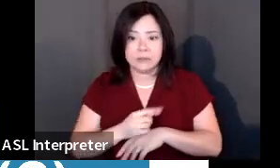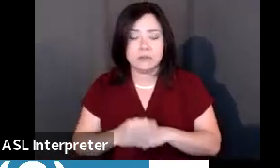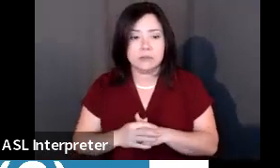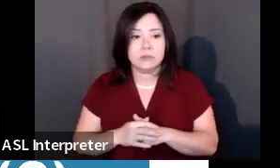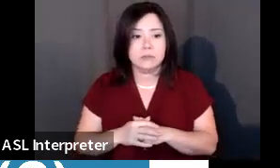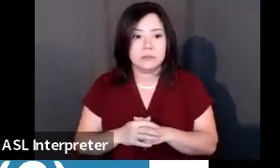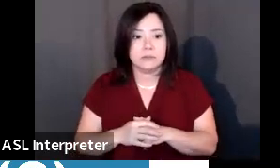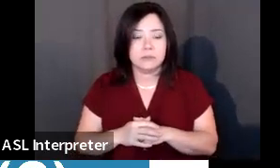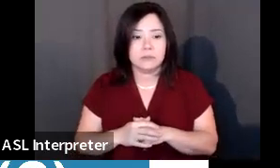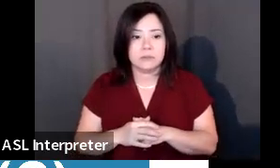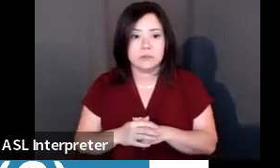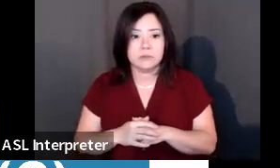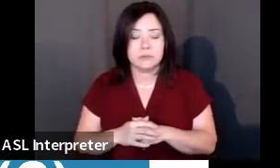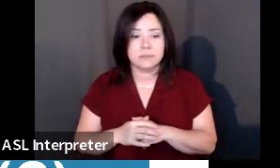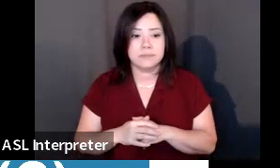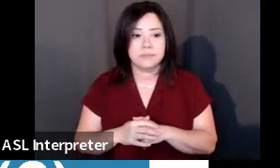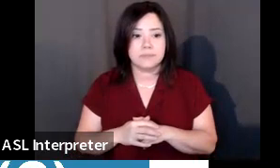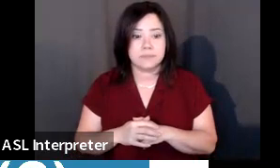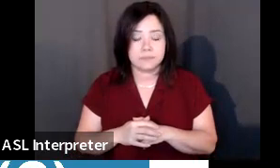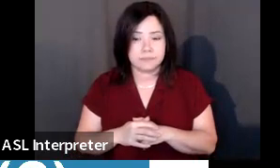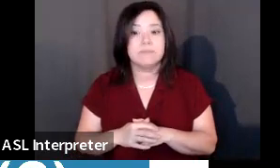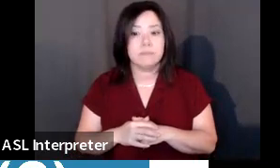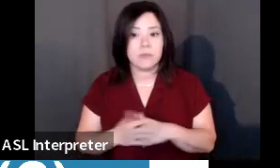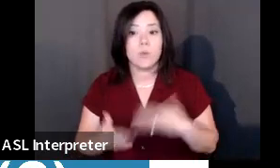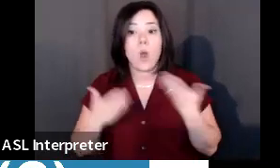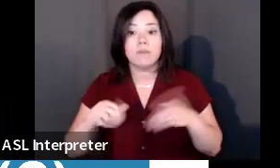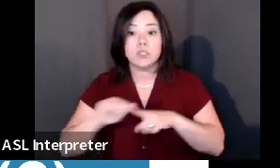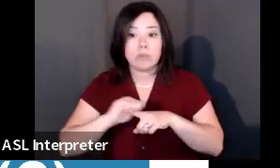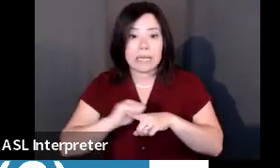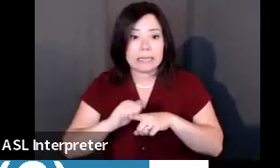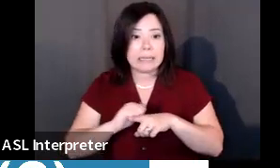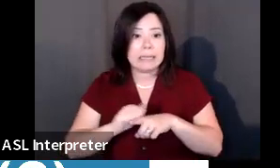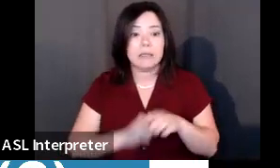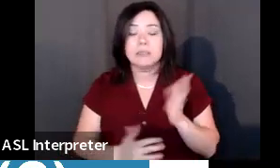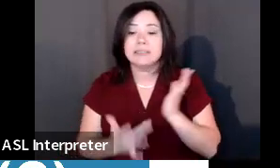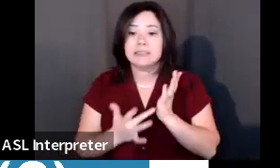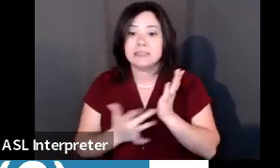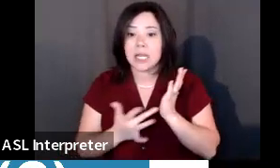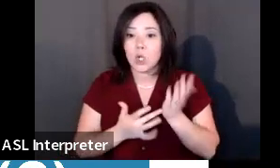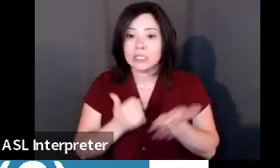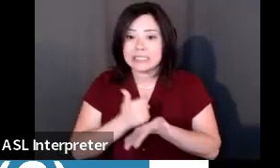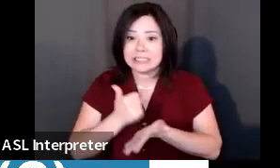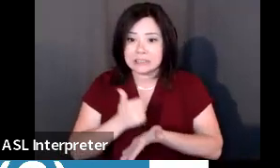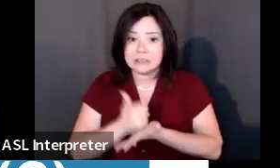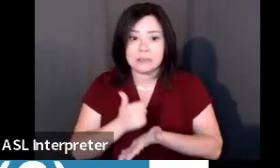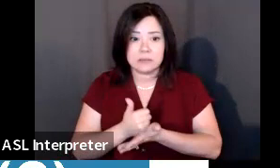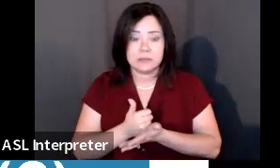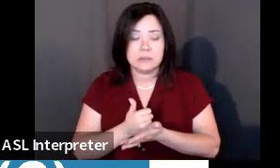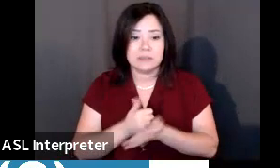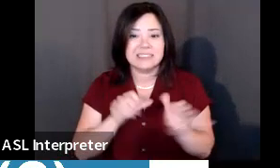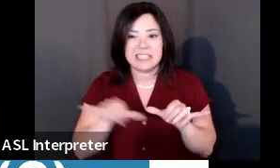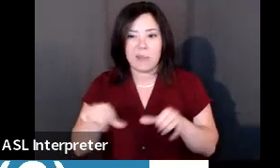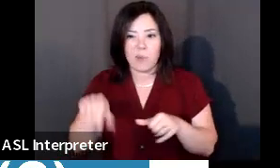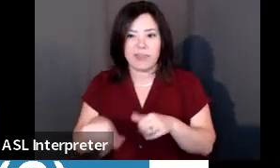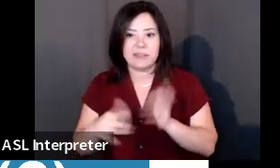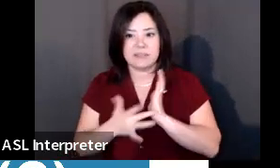period. We also offer training and technical assistance, similar to what we're doing with our Tech Tuesdays. That